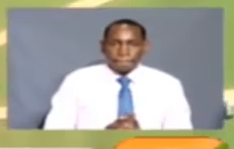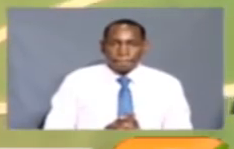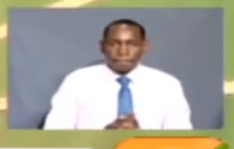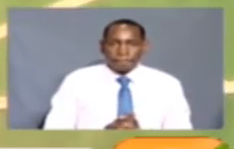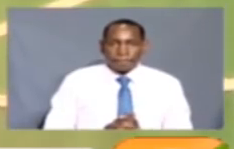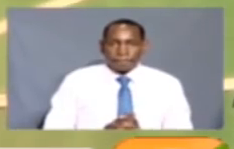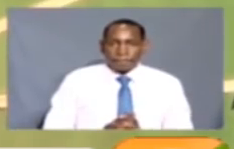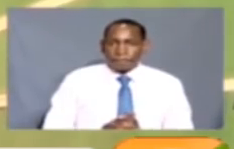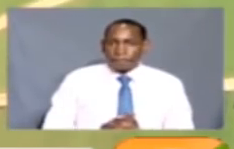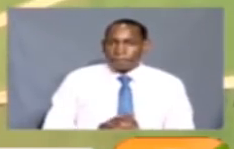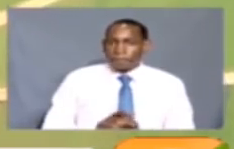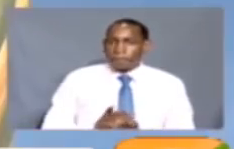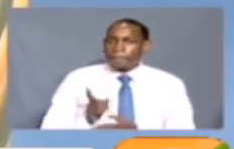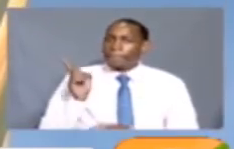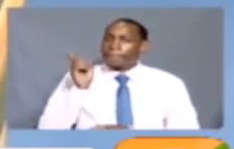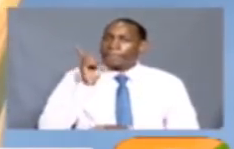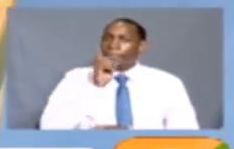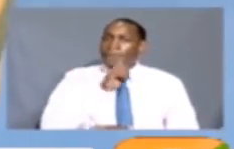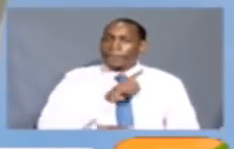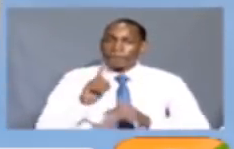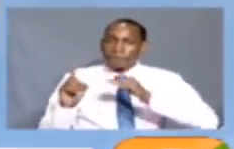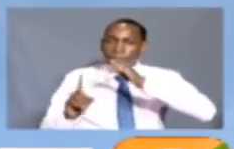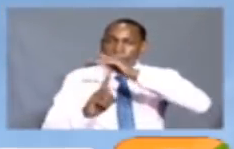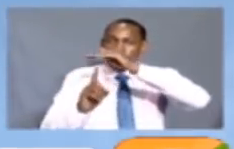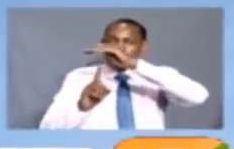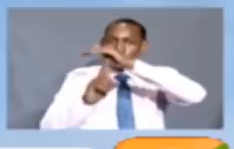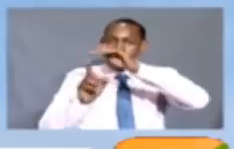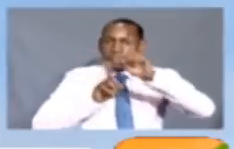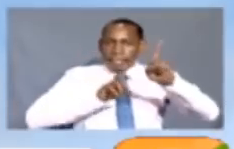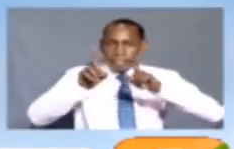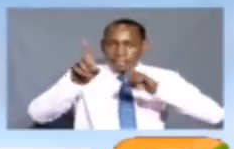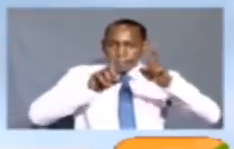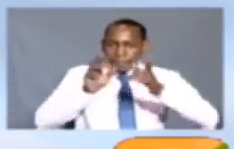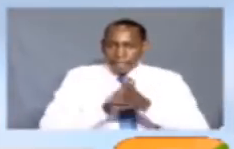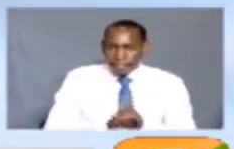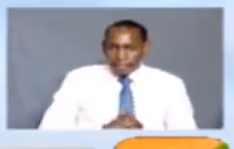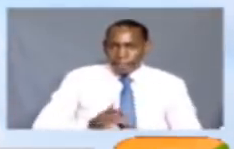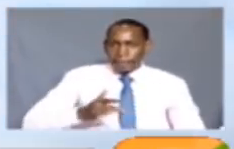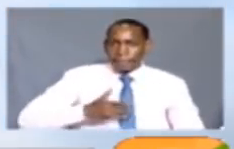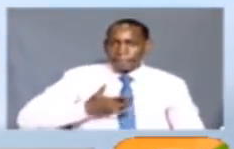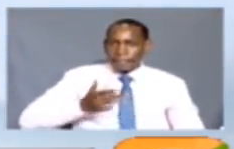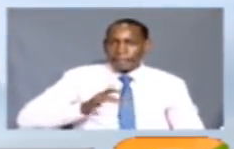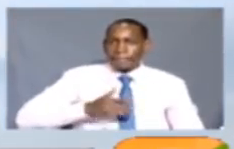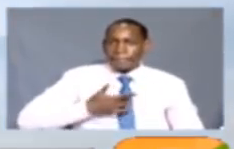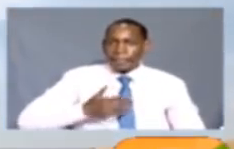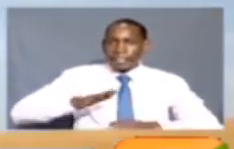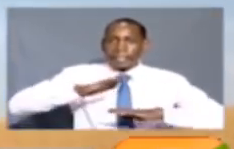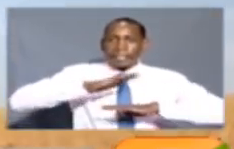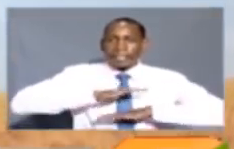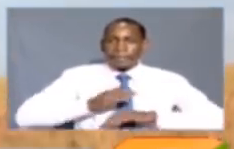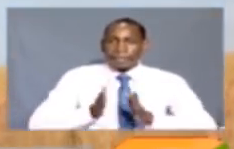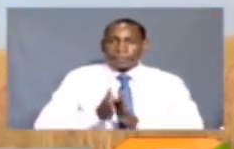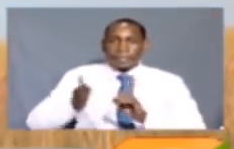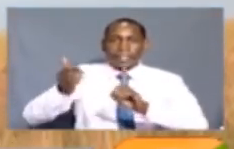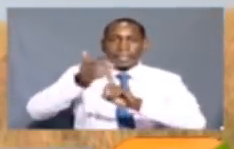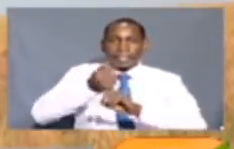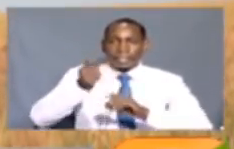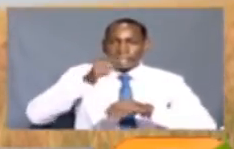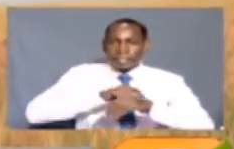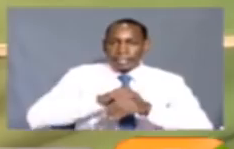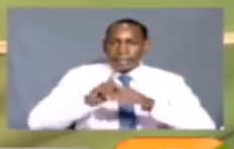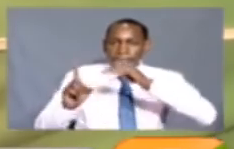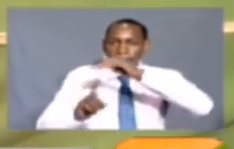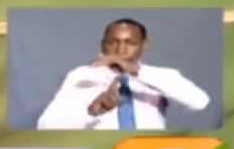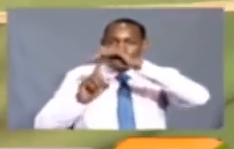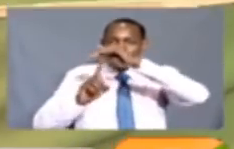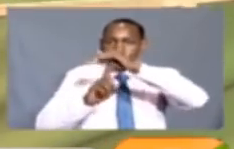I just flew in a hot air balloon, and the sense of fulfillment you get when you fly in